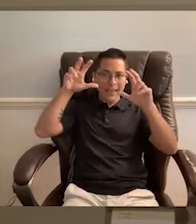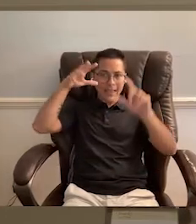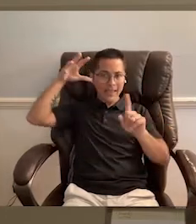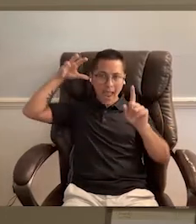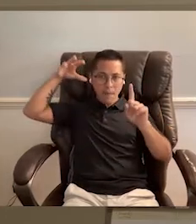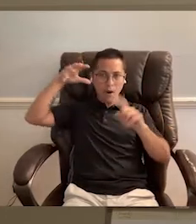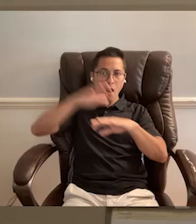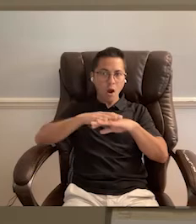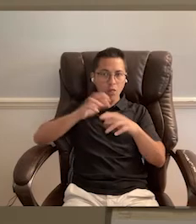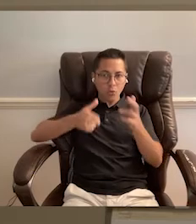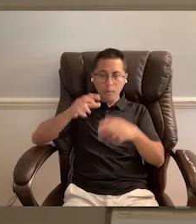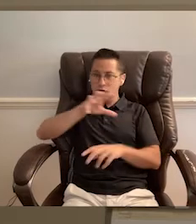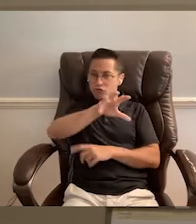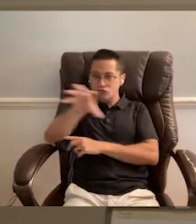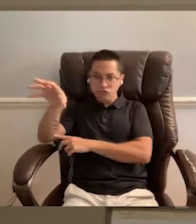signal.